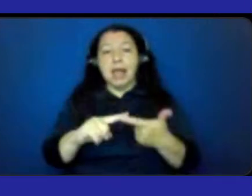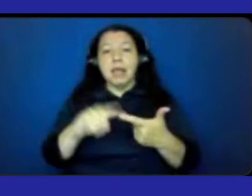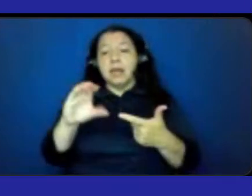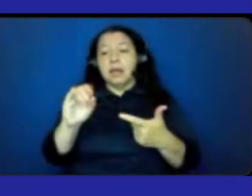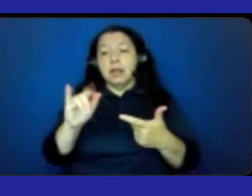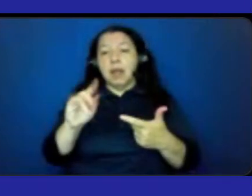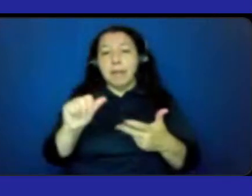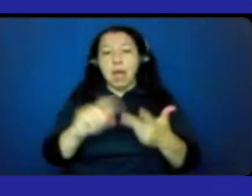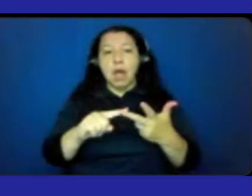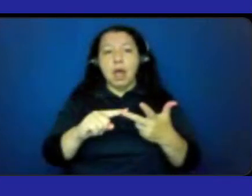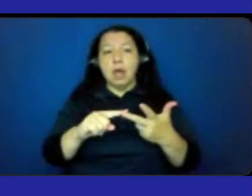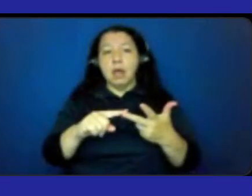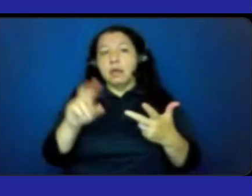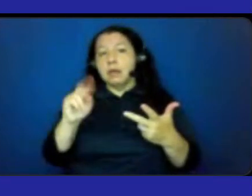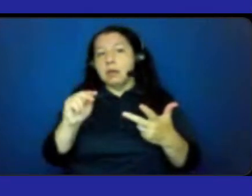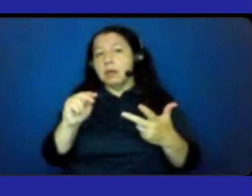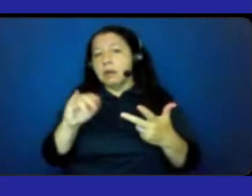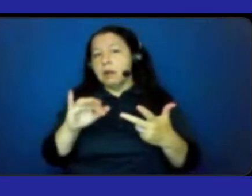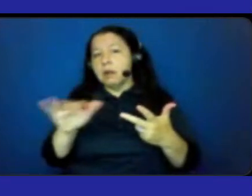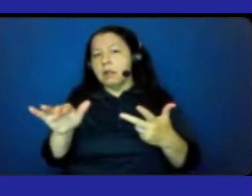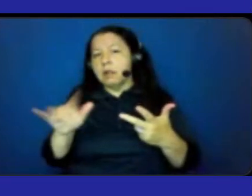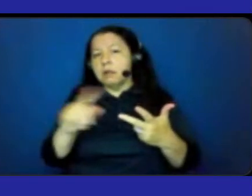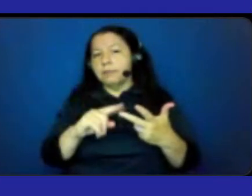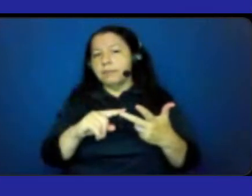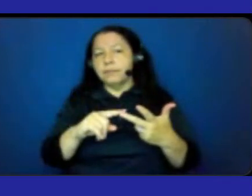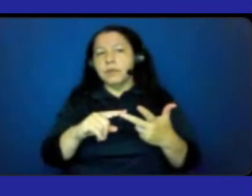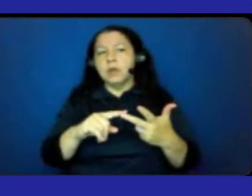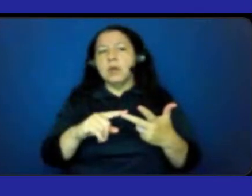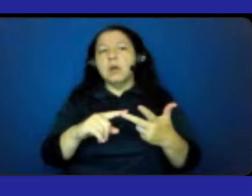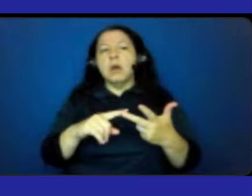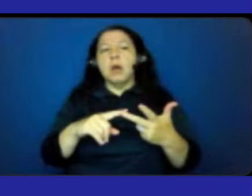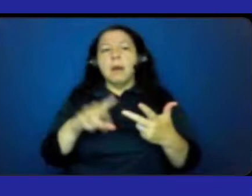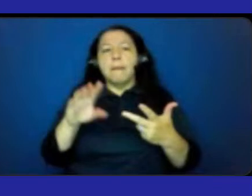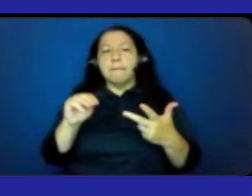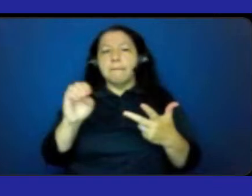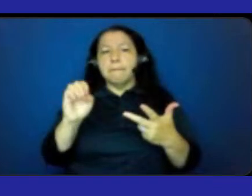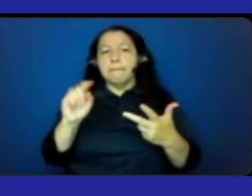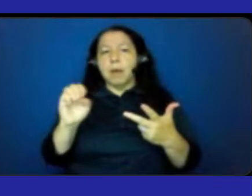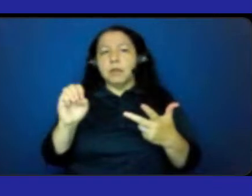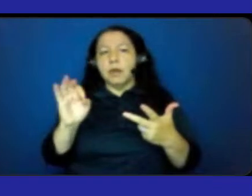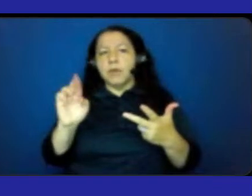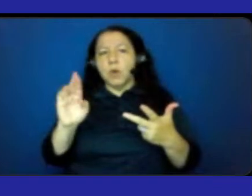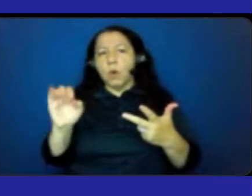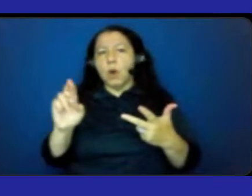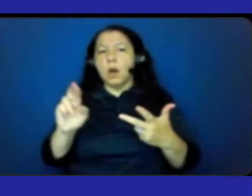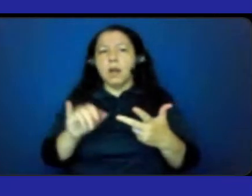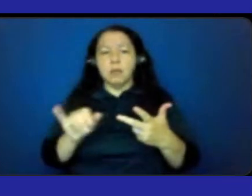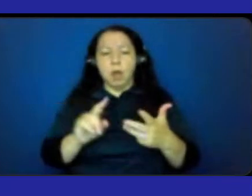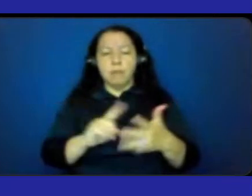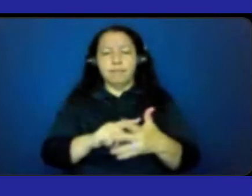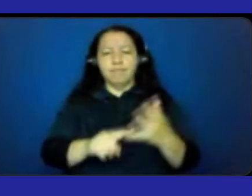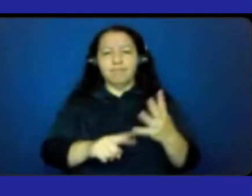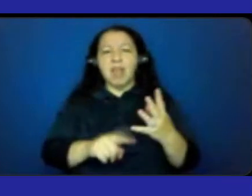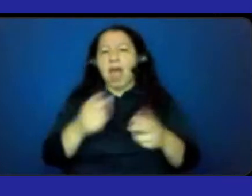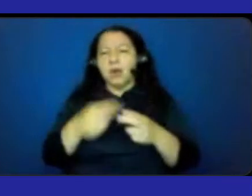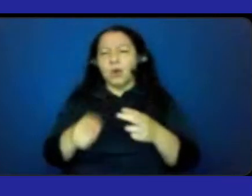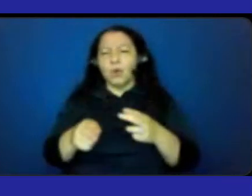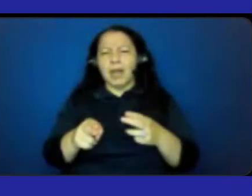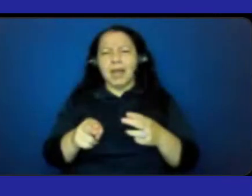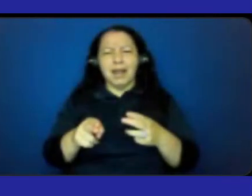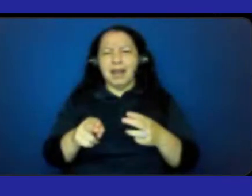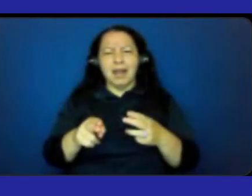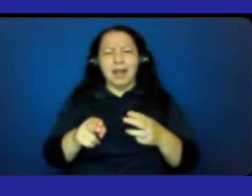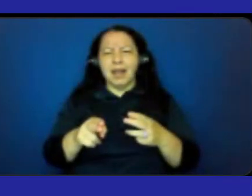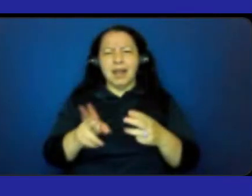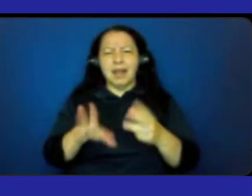NYP, I believe Montefiore. And then just a quick note, there's another small firm I'm aware of, very small,